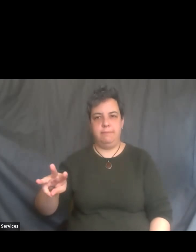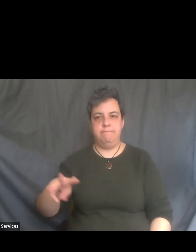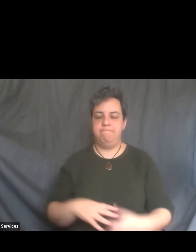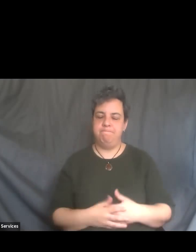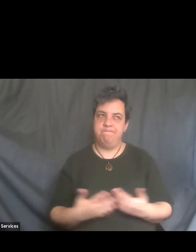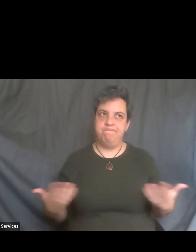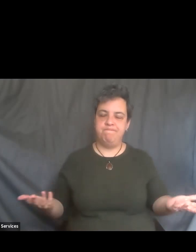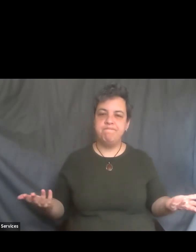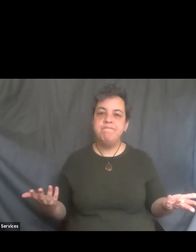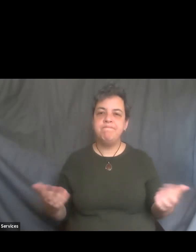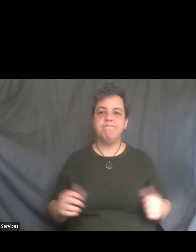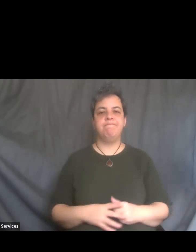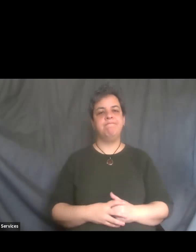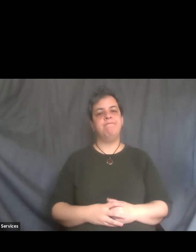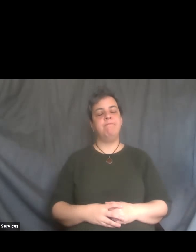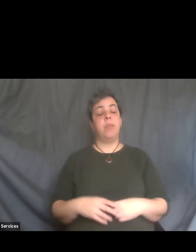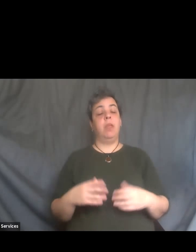Number two,